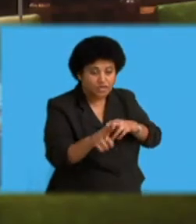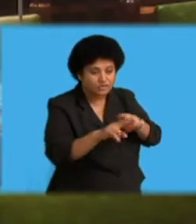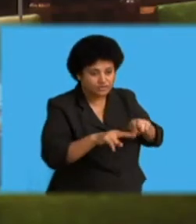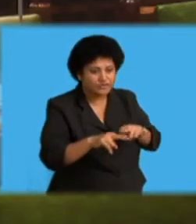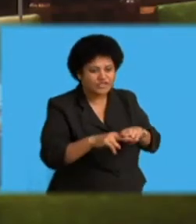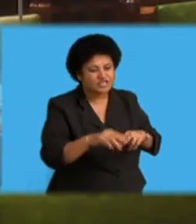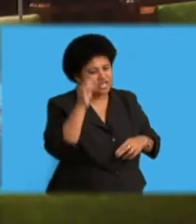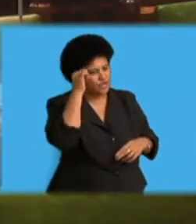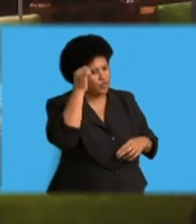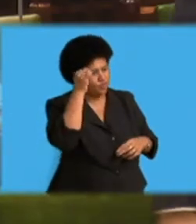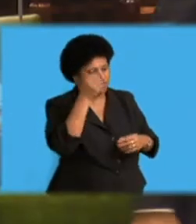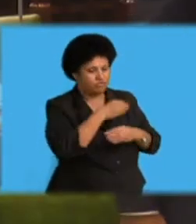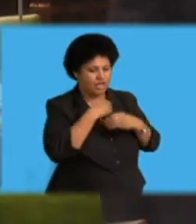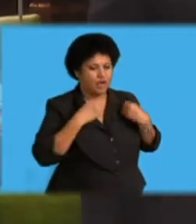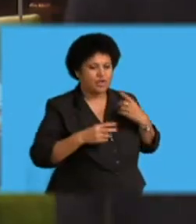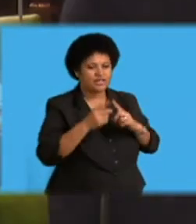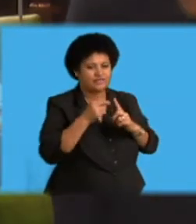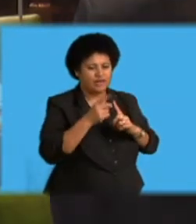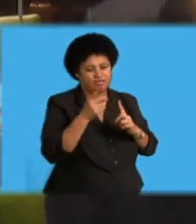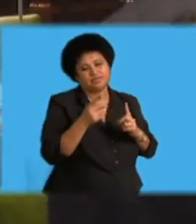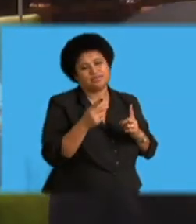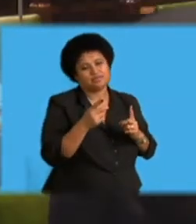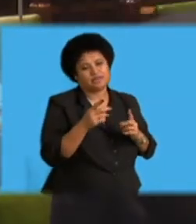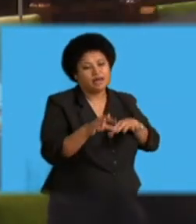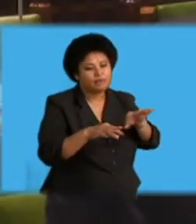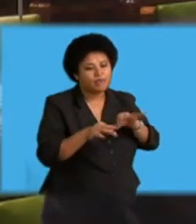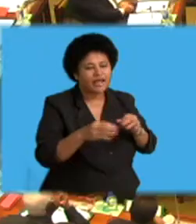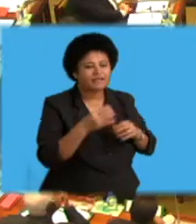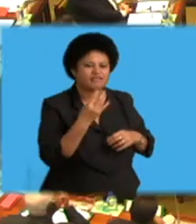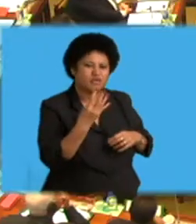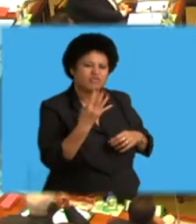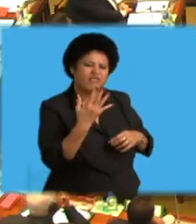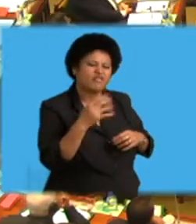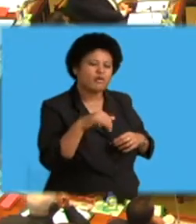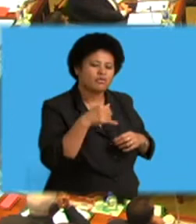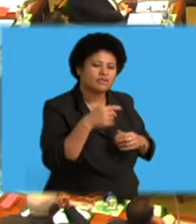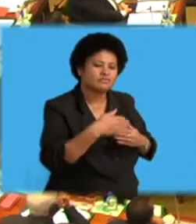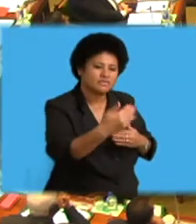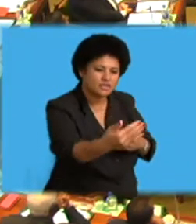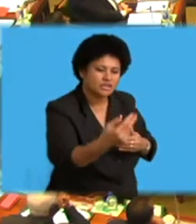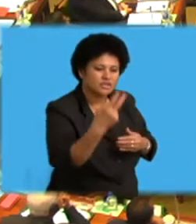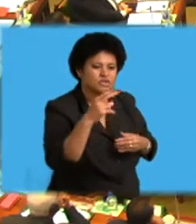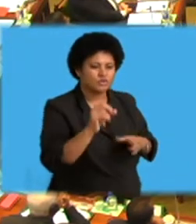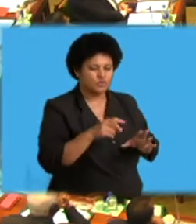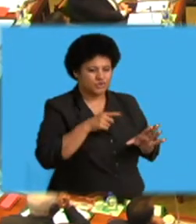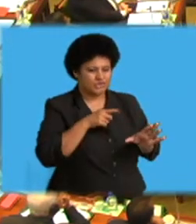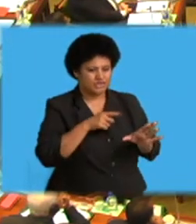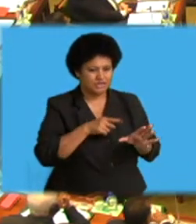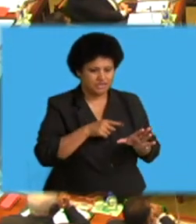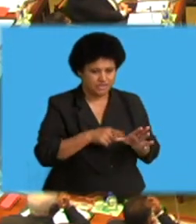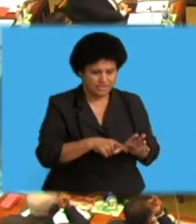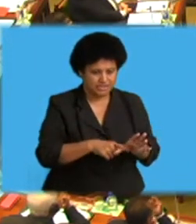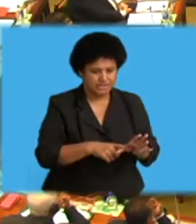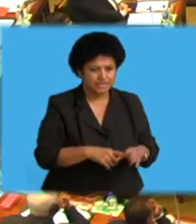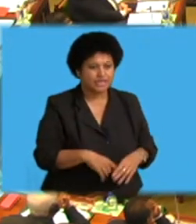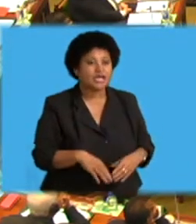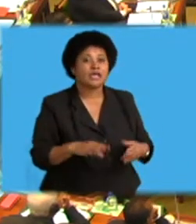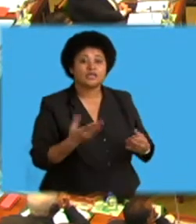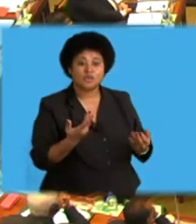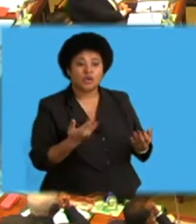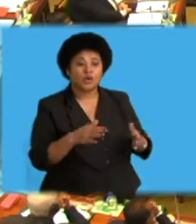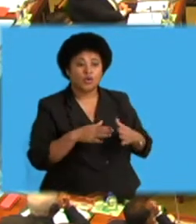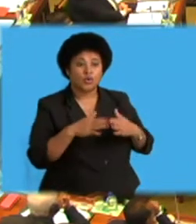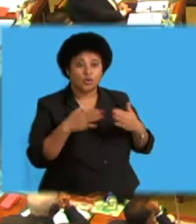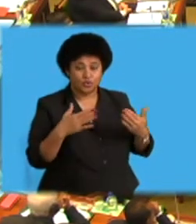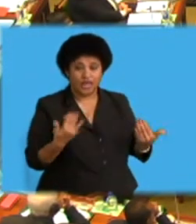time. Thank you. Thank you. You will note, honourable members, that I'm allowing 4 supplementary questions today because we have good